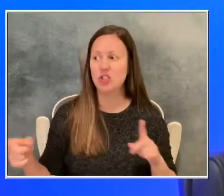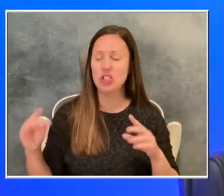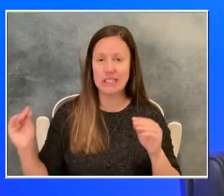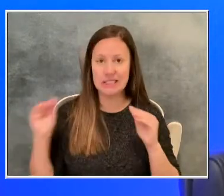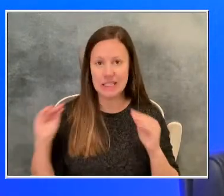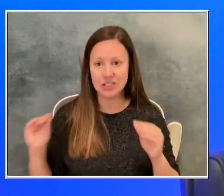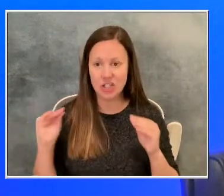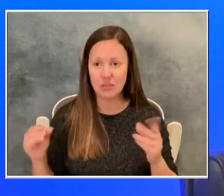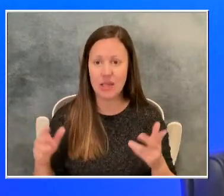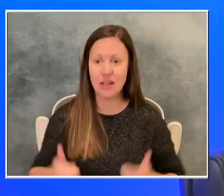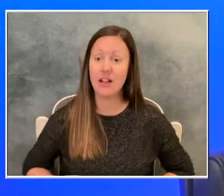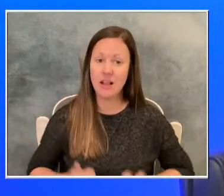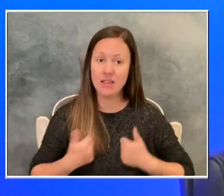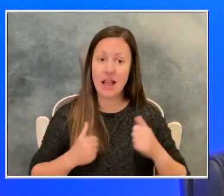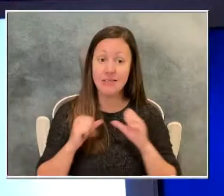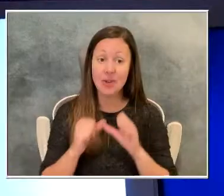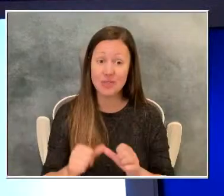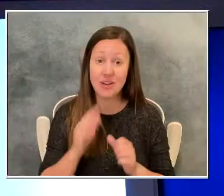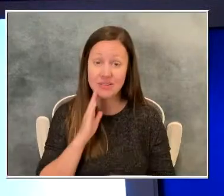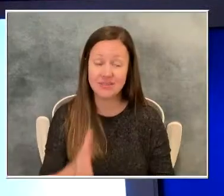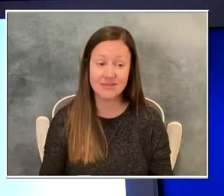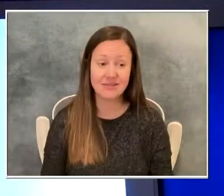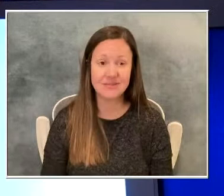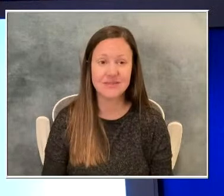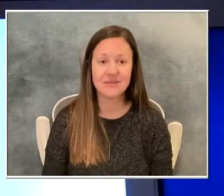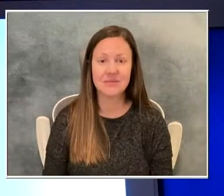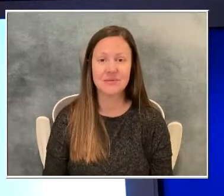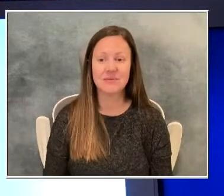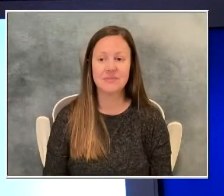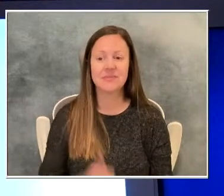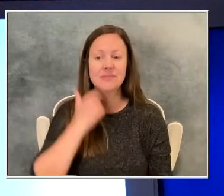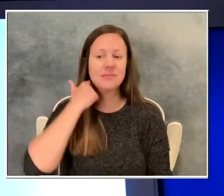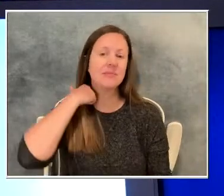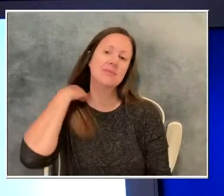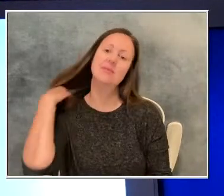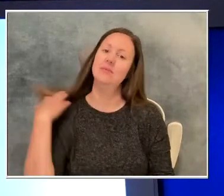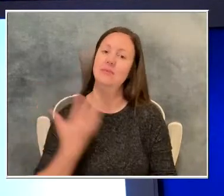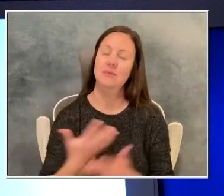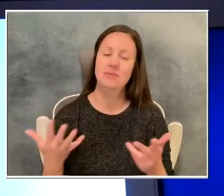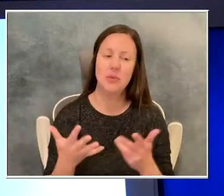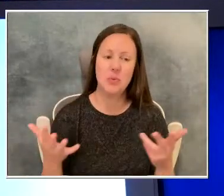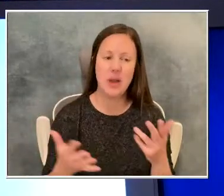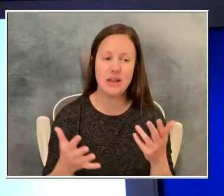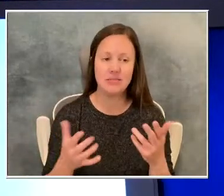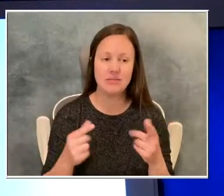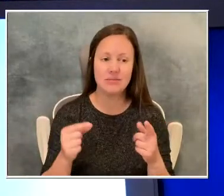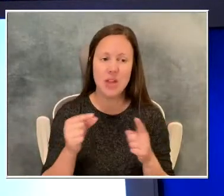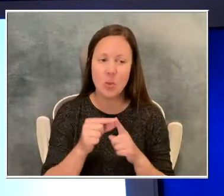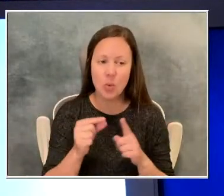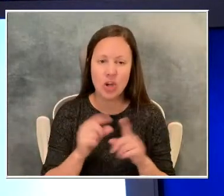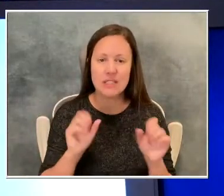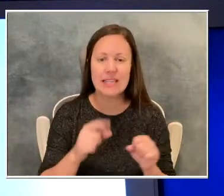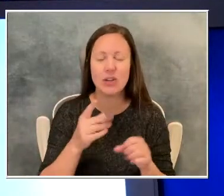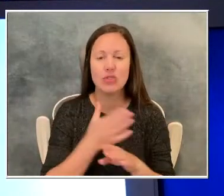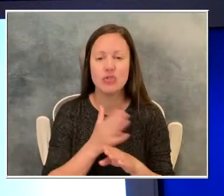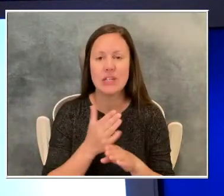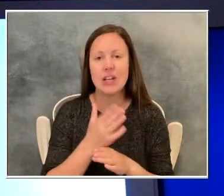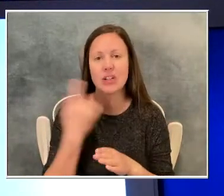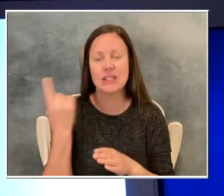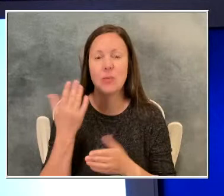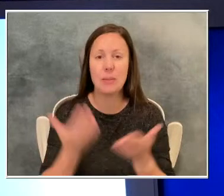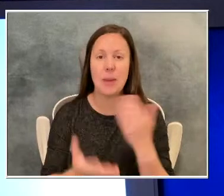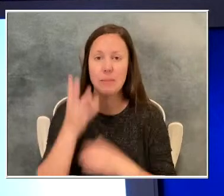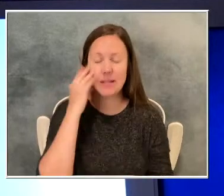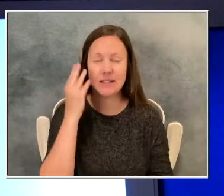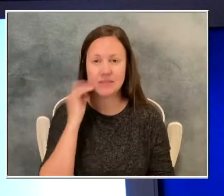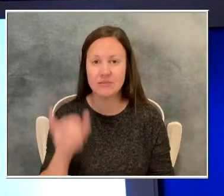goes on. Life goes on. What words of wisdom can you share to someone who maybe has gone through this, is in the middle